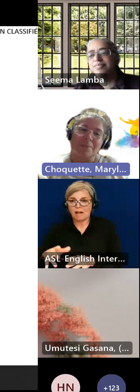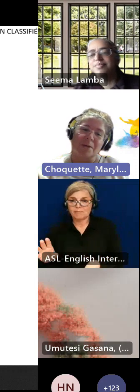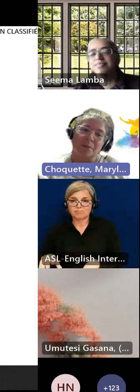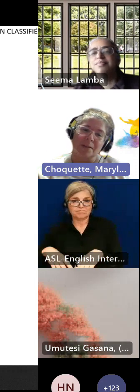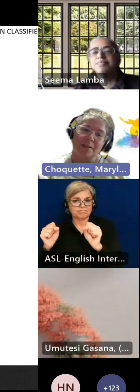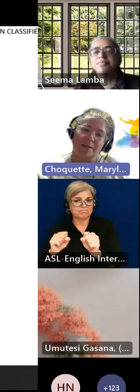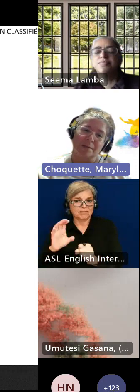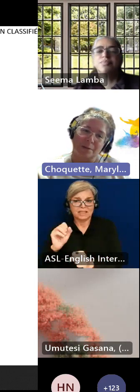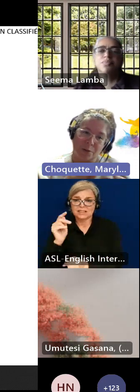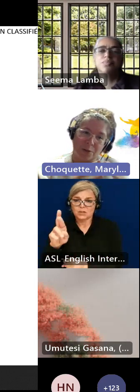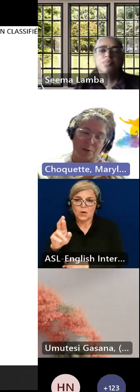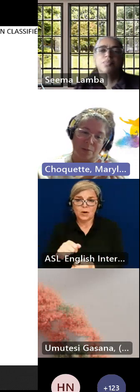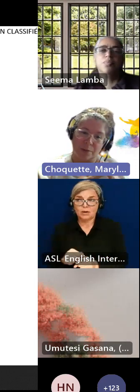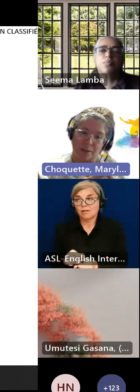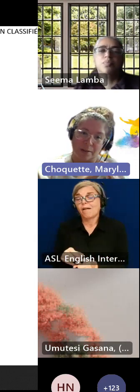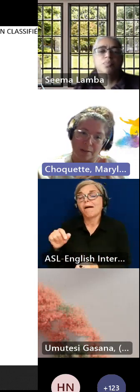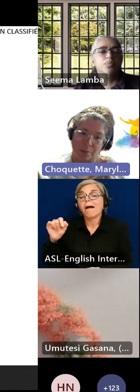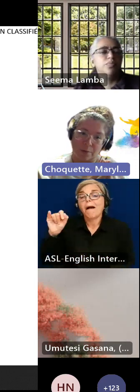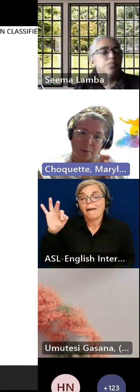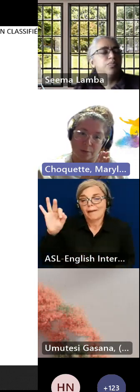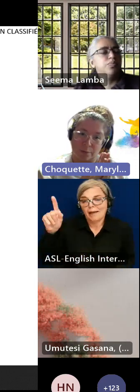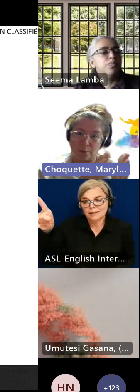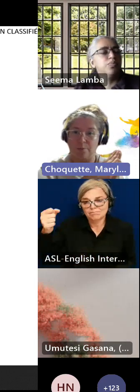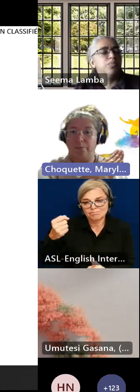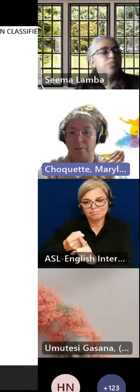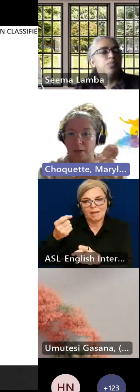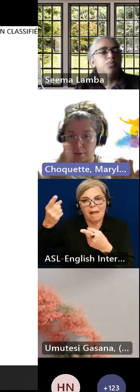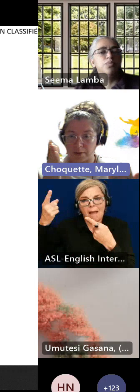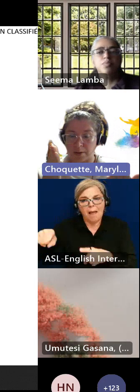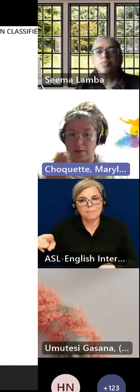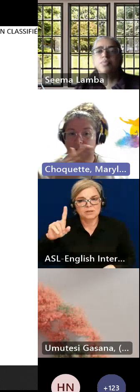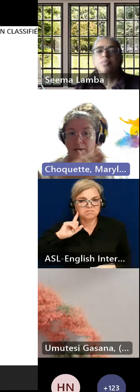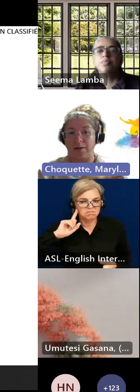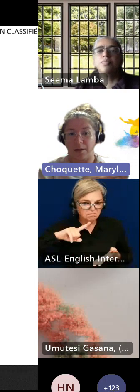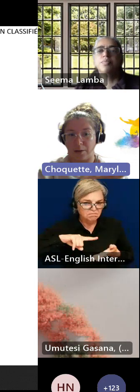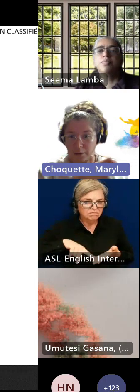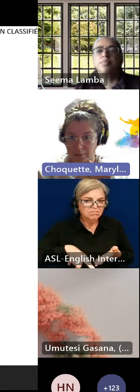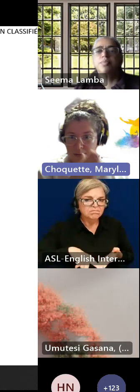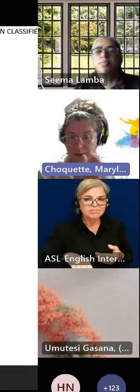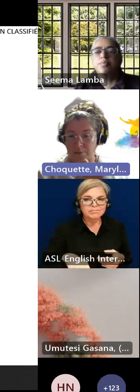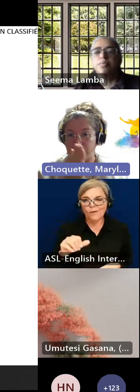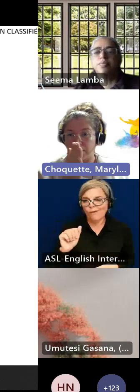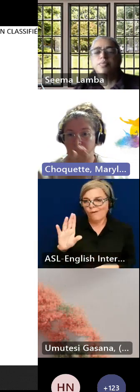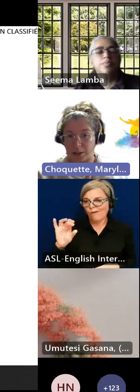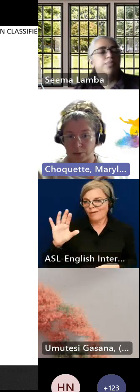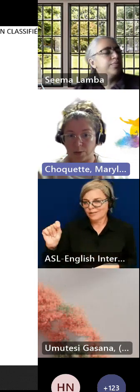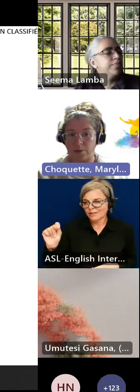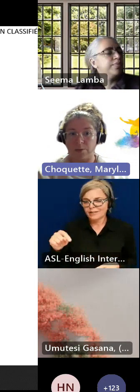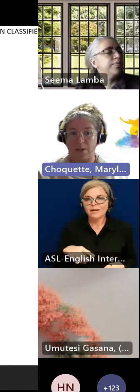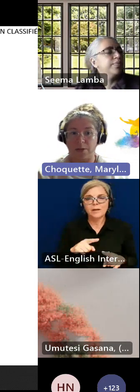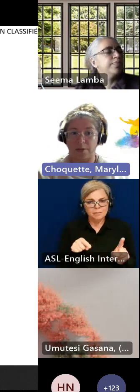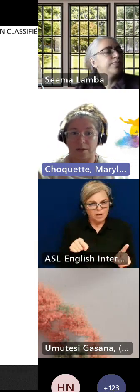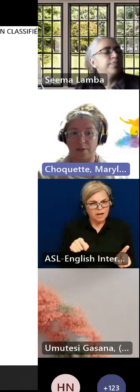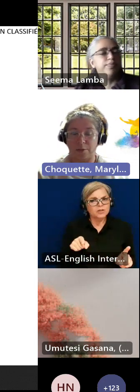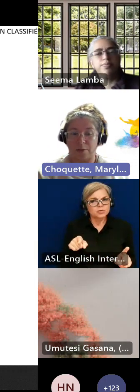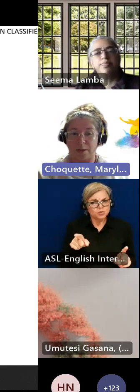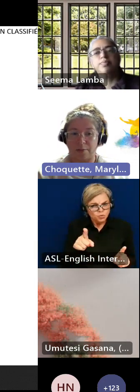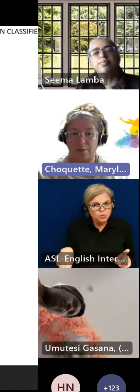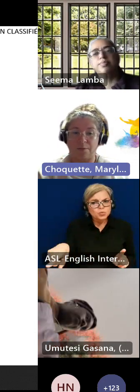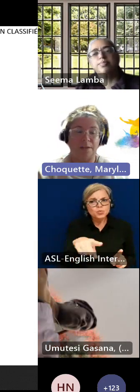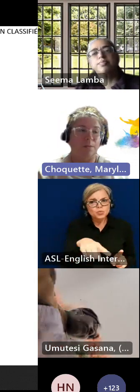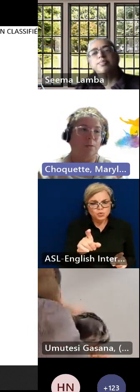audited, but really you should be able to review everything on a specific schedule. Make sure